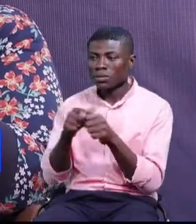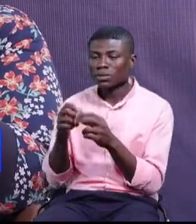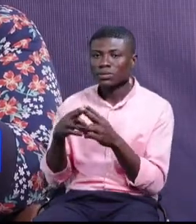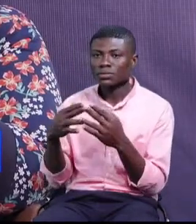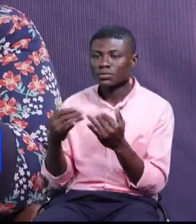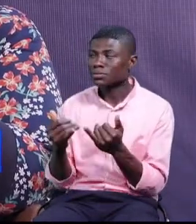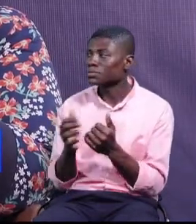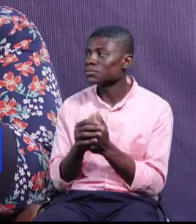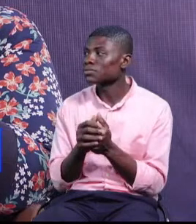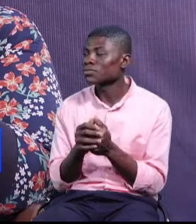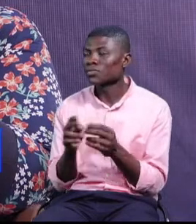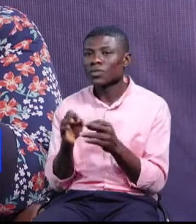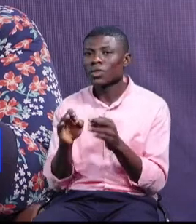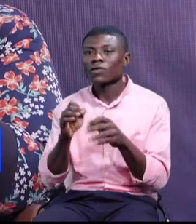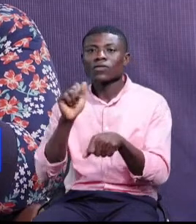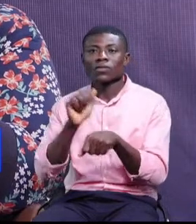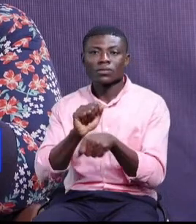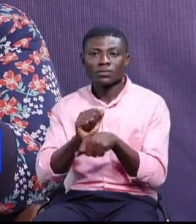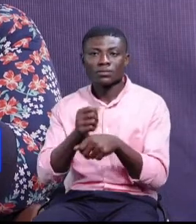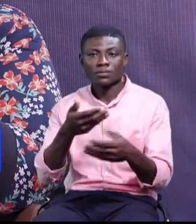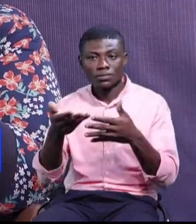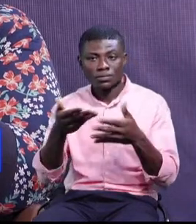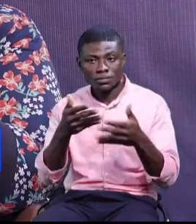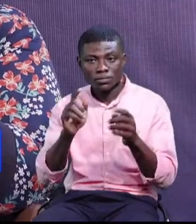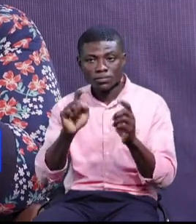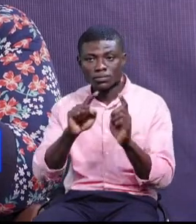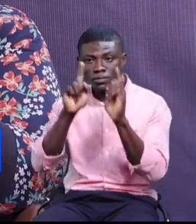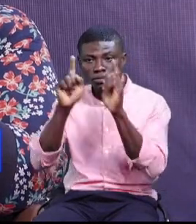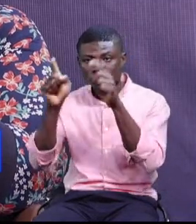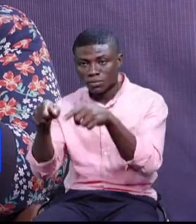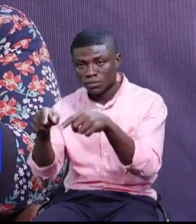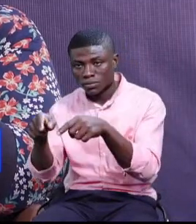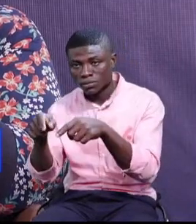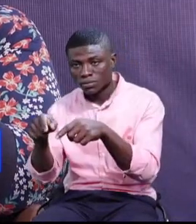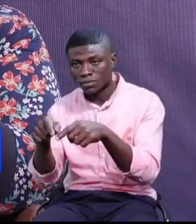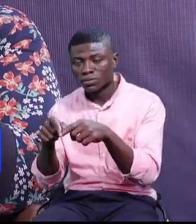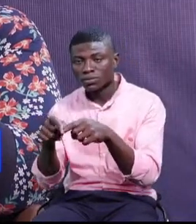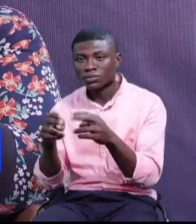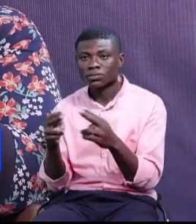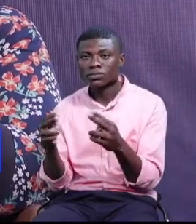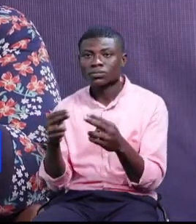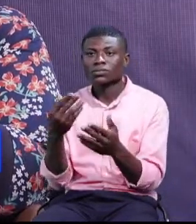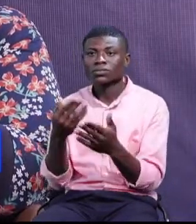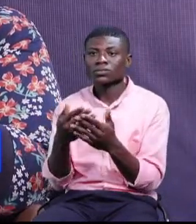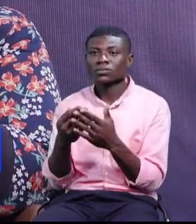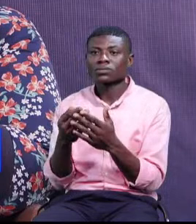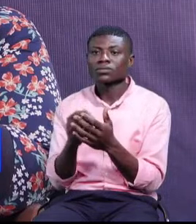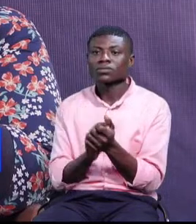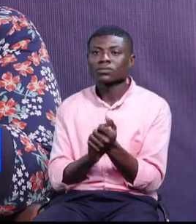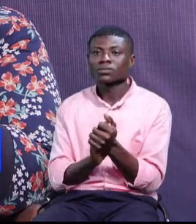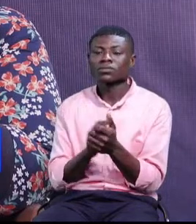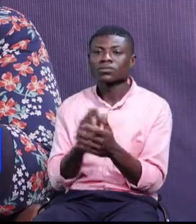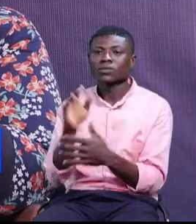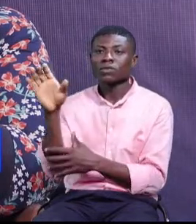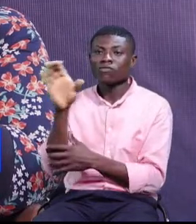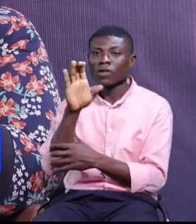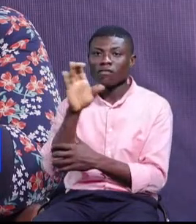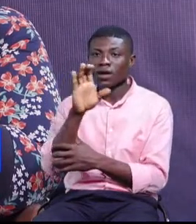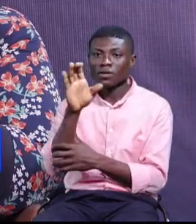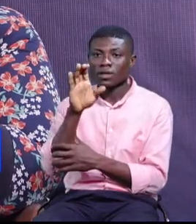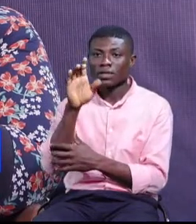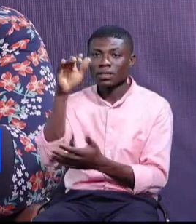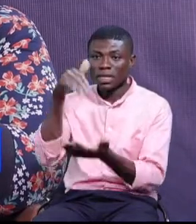so if you are doing services, you're going to go in with the minimum capital equity is